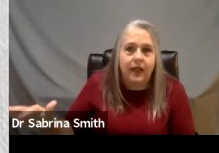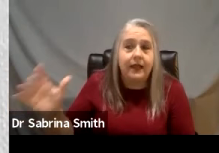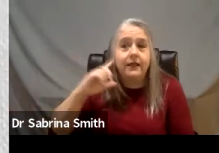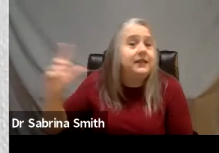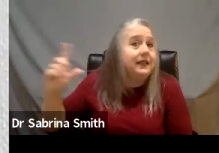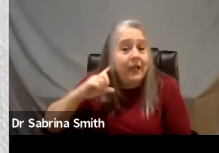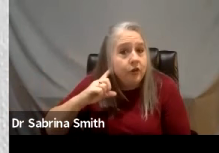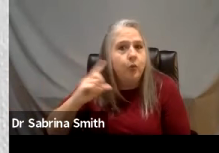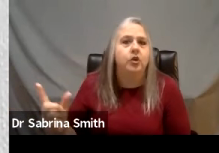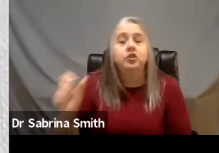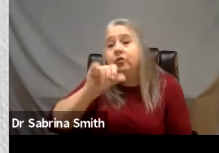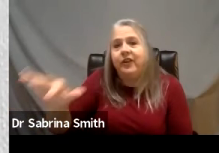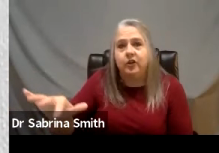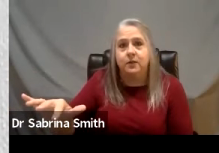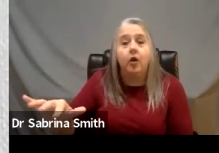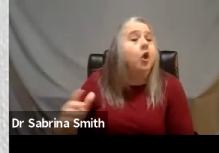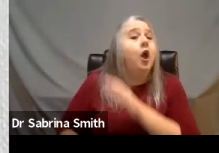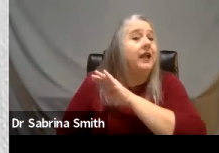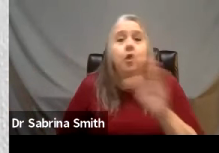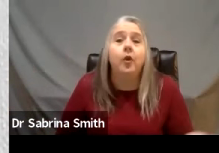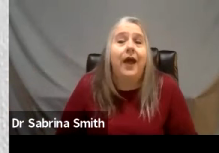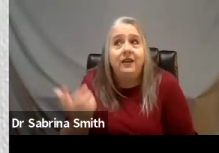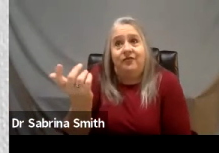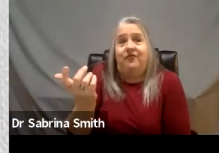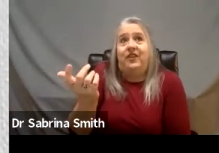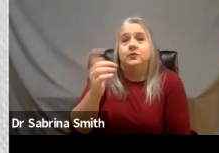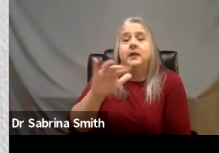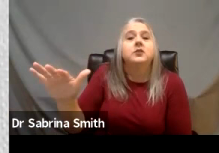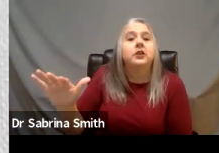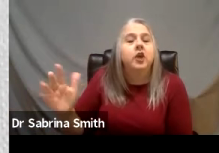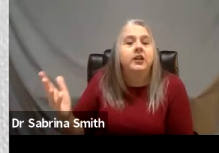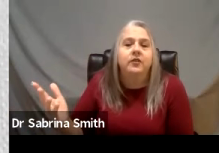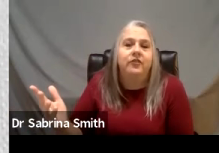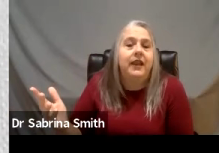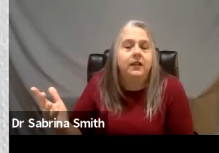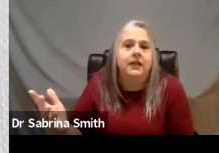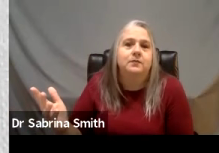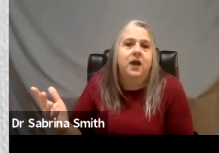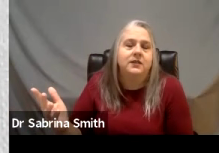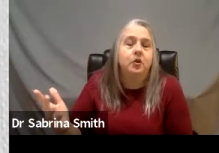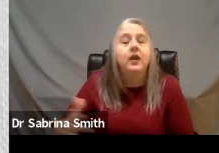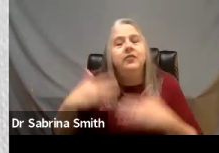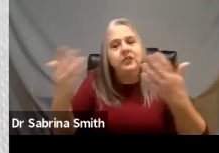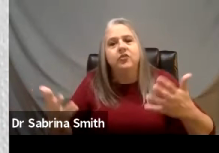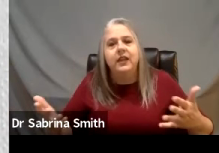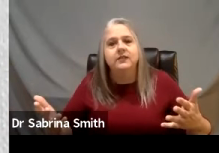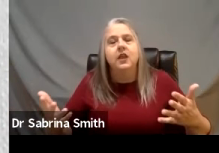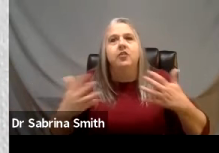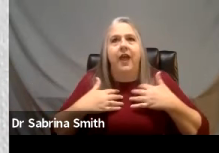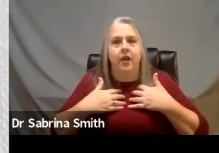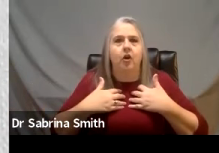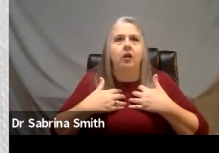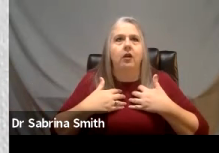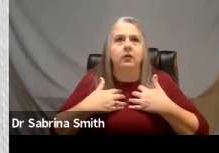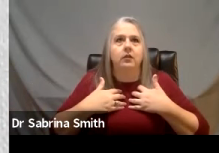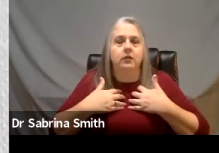produce, I didn't hear the word to fingerspell, I don't know how to fingerspell it. So I'm going to try to do it phonetically as possible. These are things